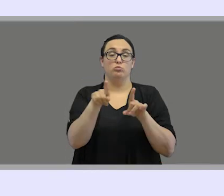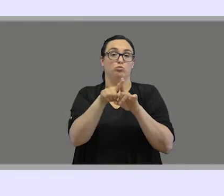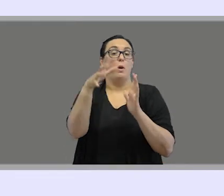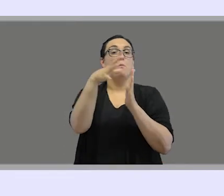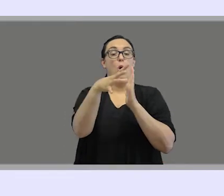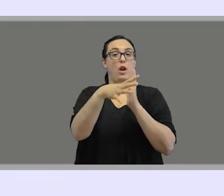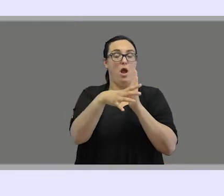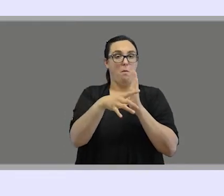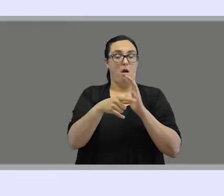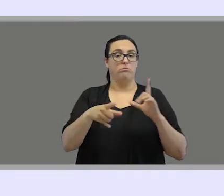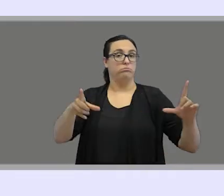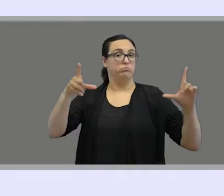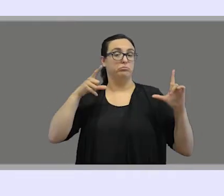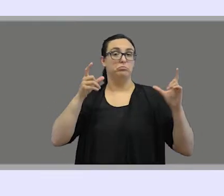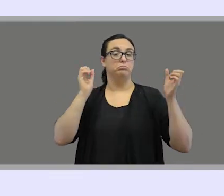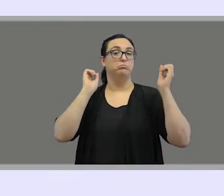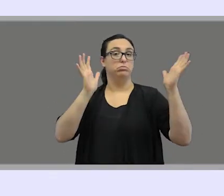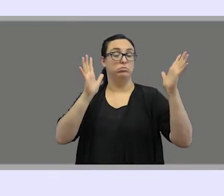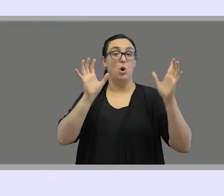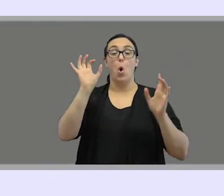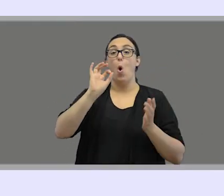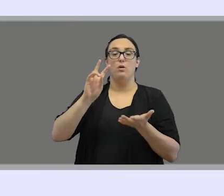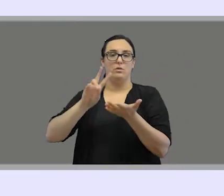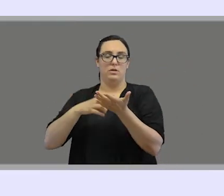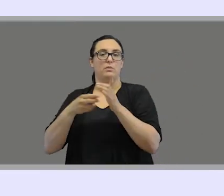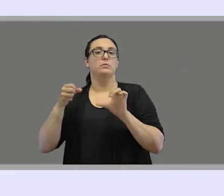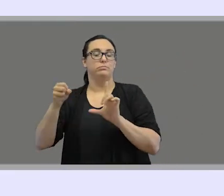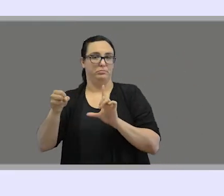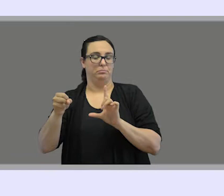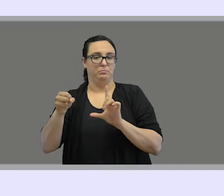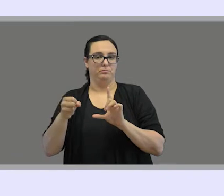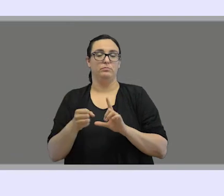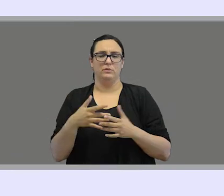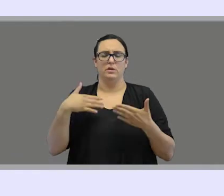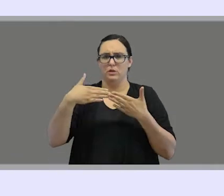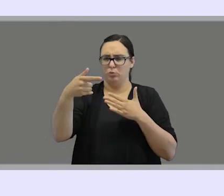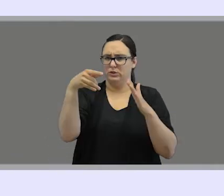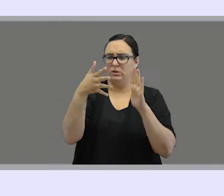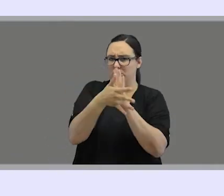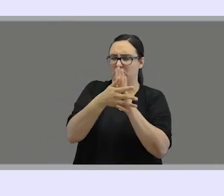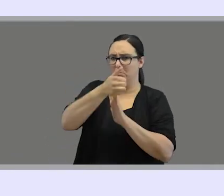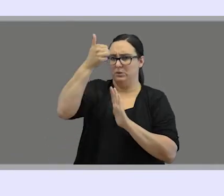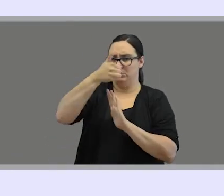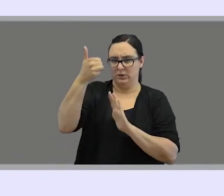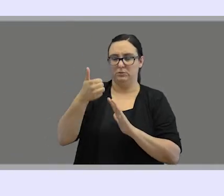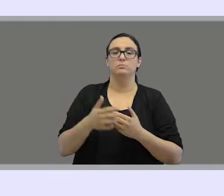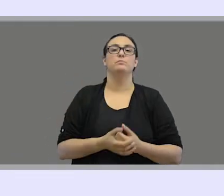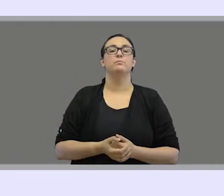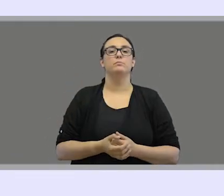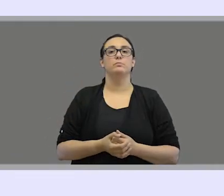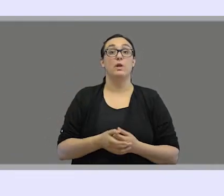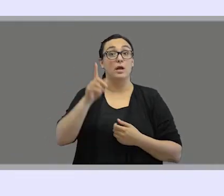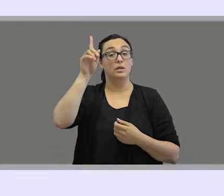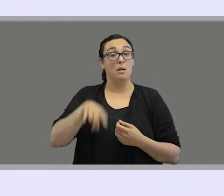is sign presented or sign interpreted, and we will talk about this later on in this section. But